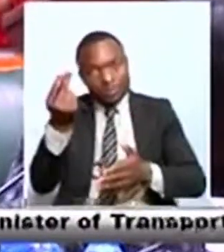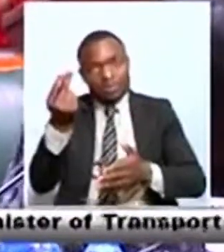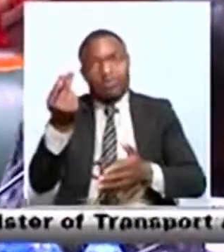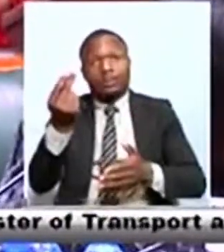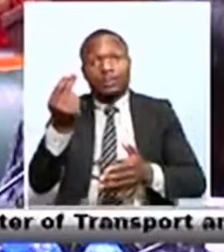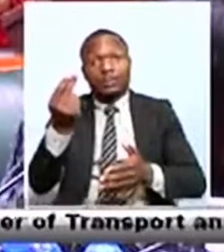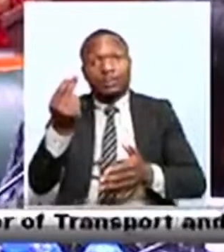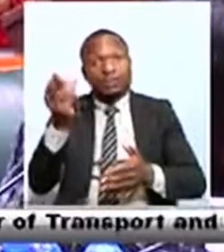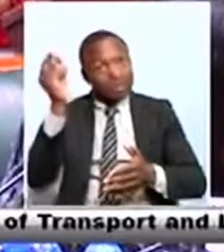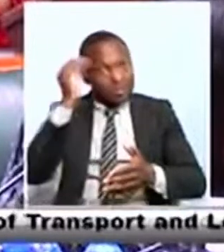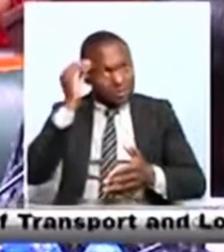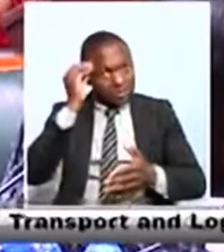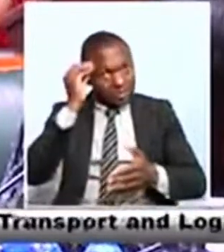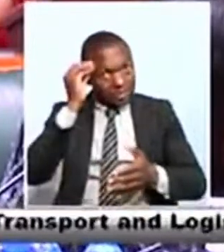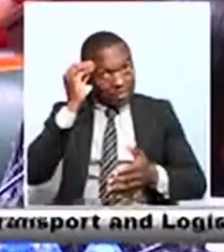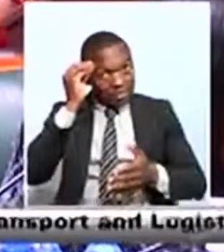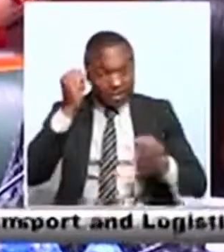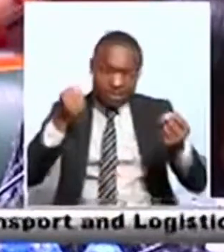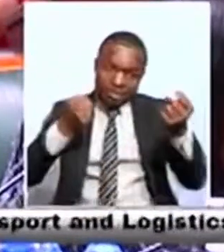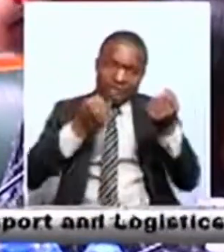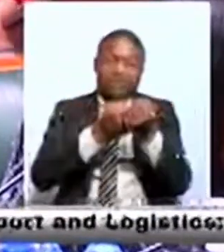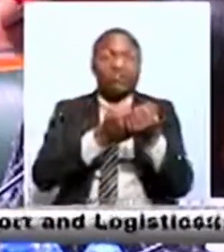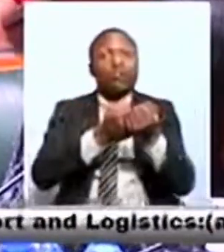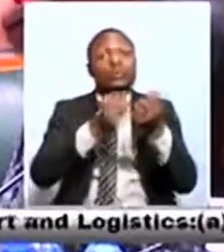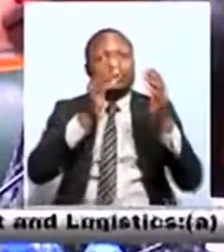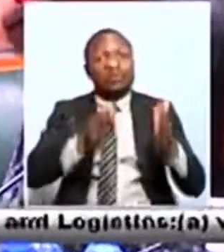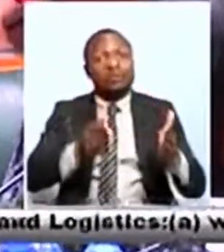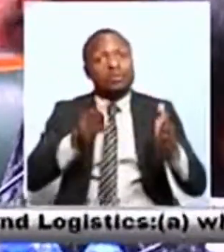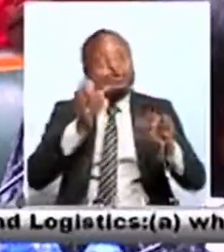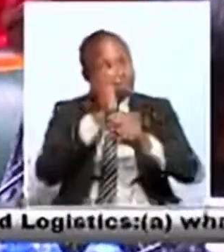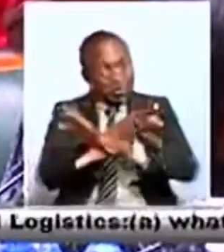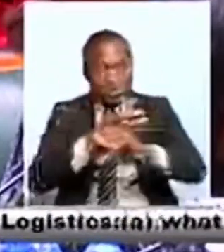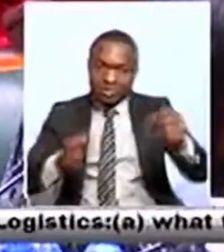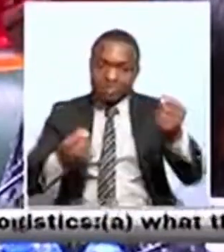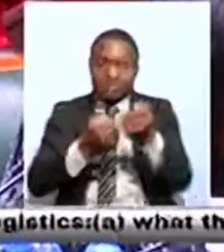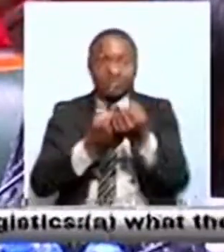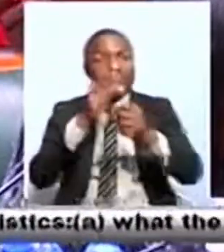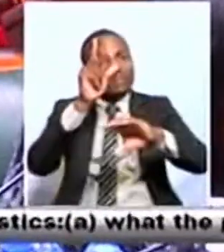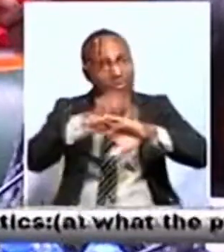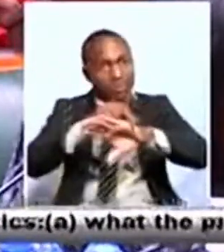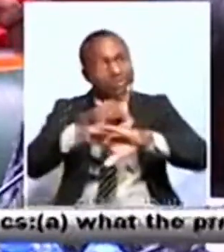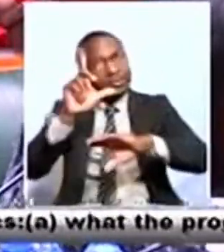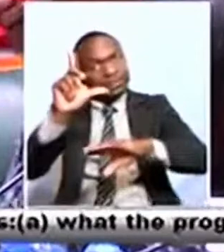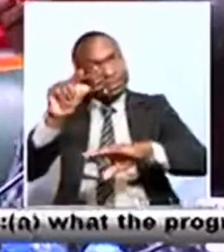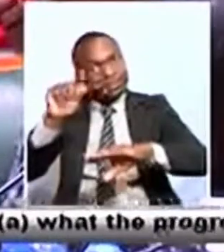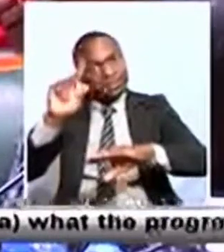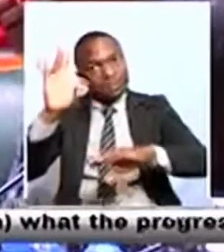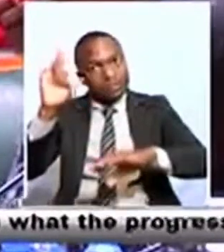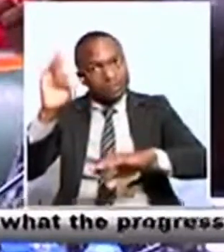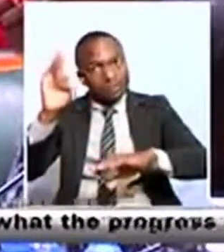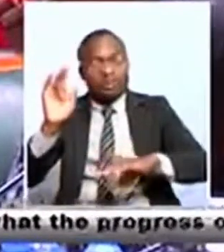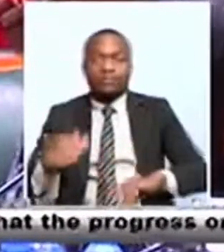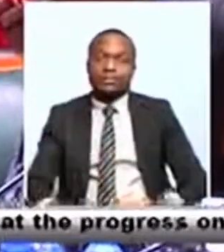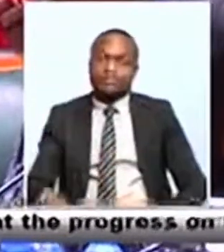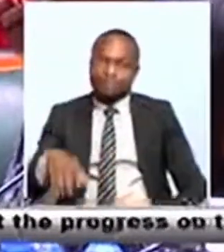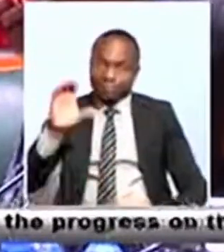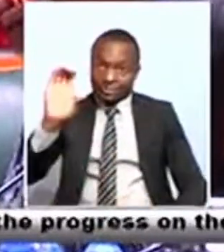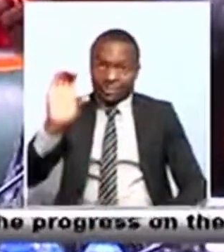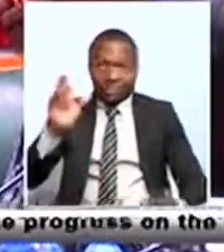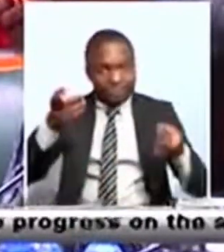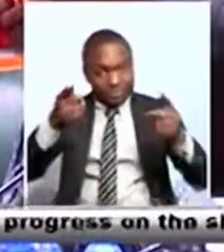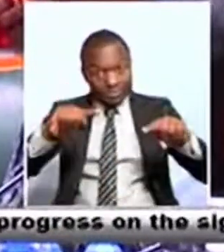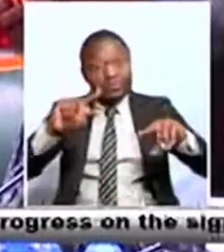that the financials have been ready to fund the project since 2017, and C, when the